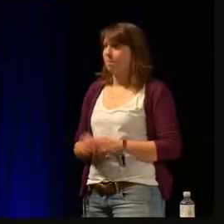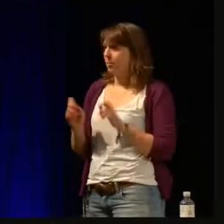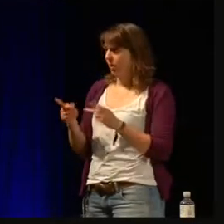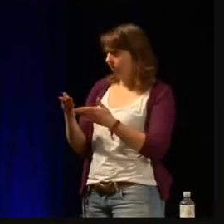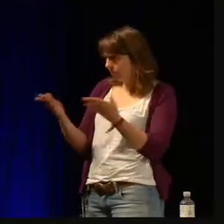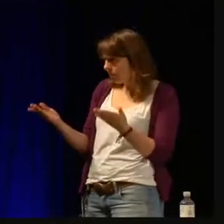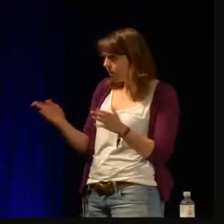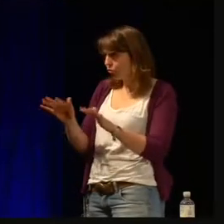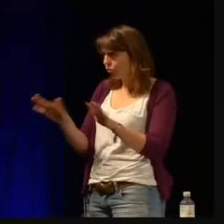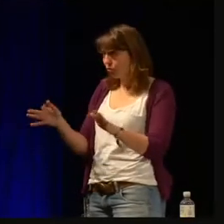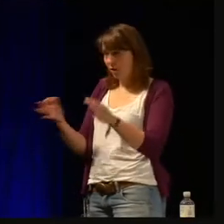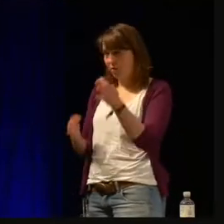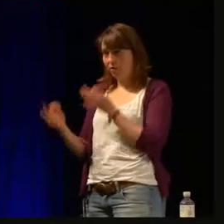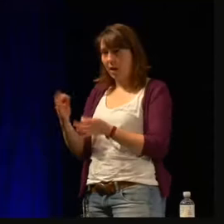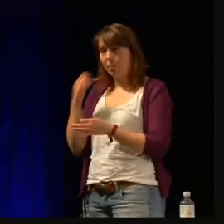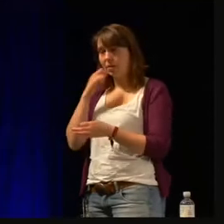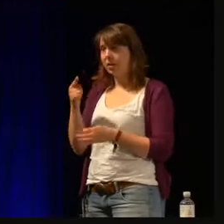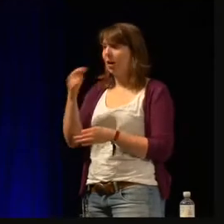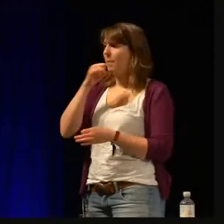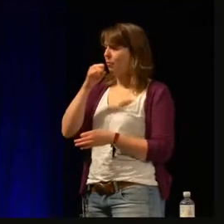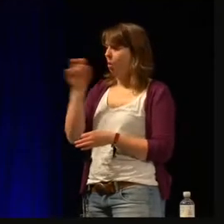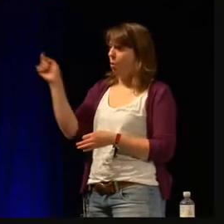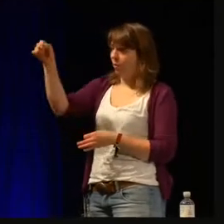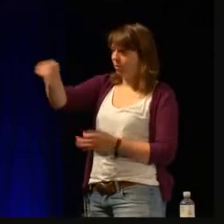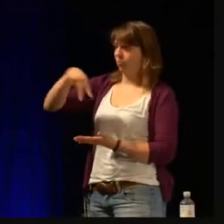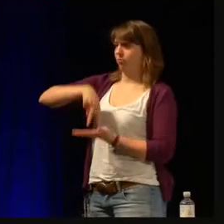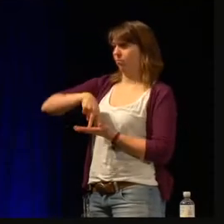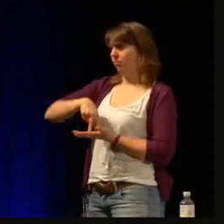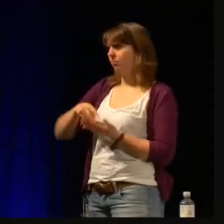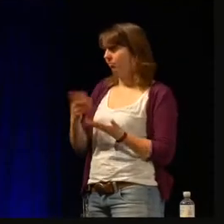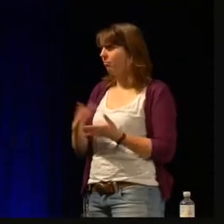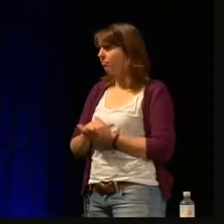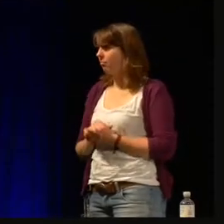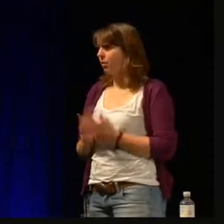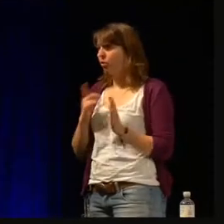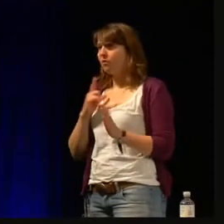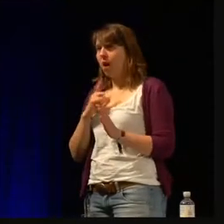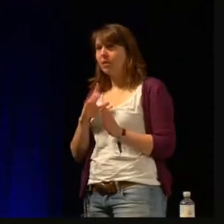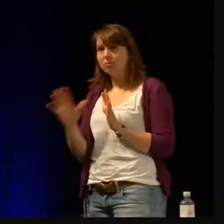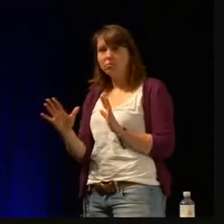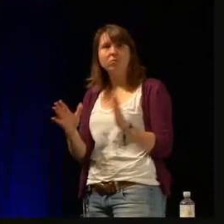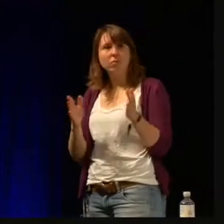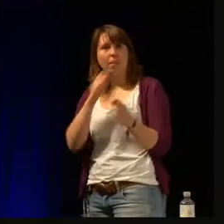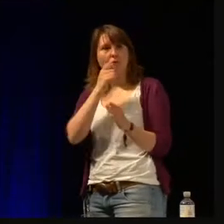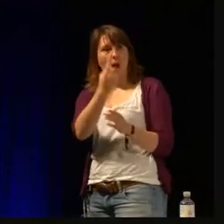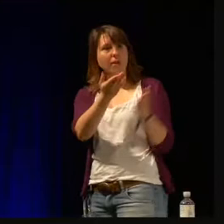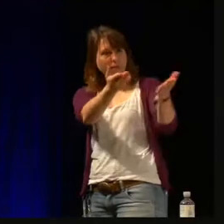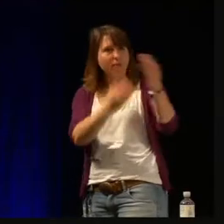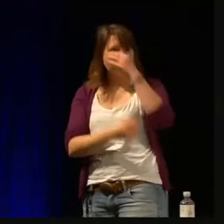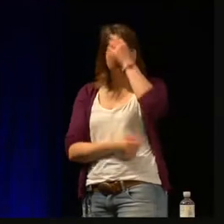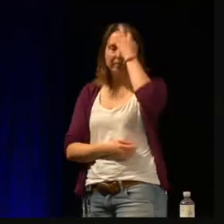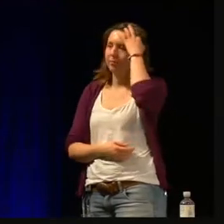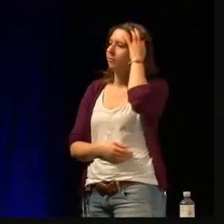Yeah, thank you very much. We're now opening up the round for questions. Please line up at the microphones. Micro one.